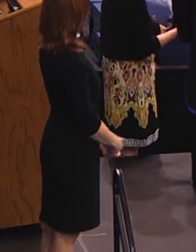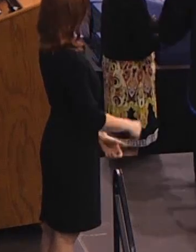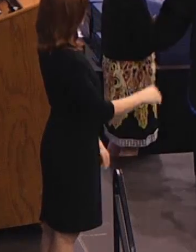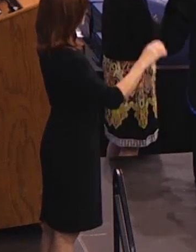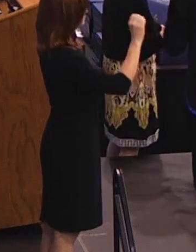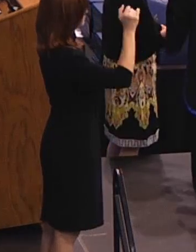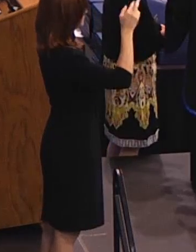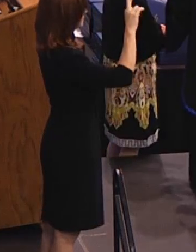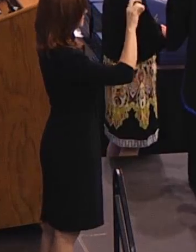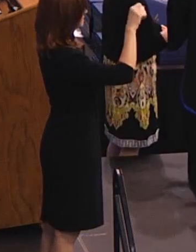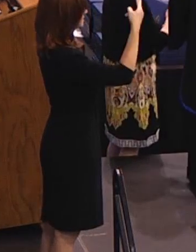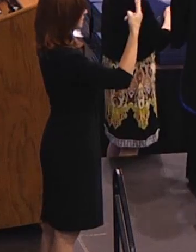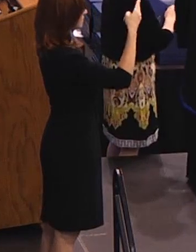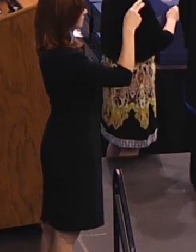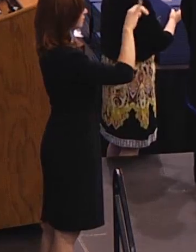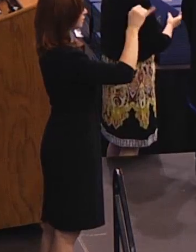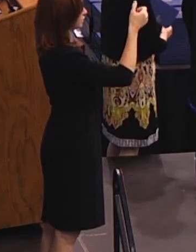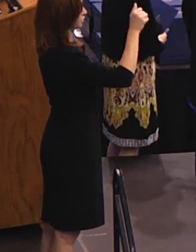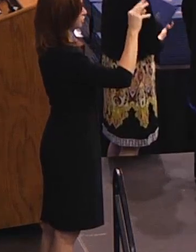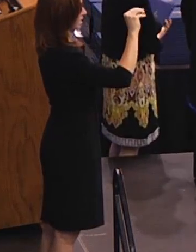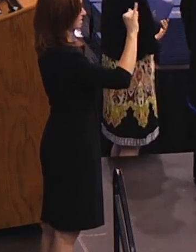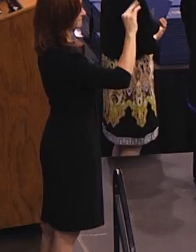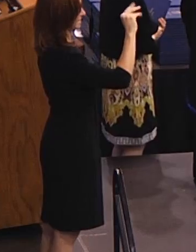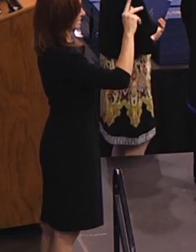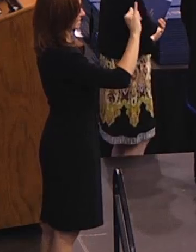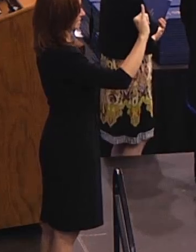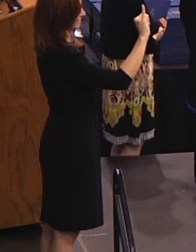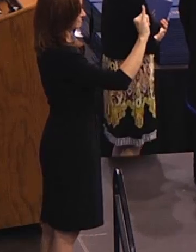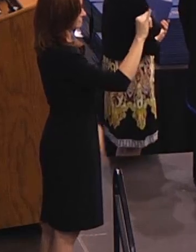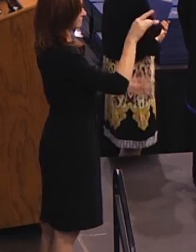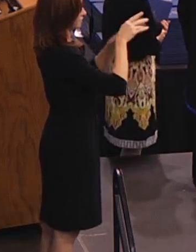Sarah Jeanette Saswinicki, General Studies.